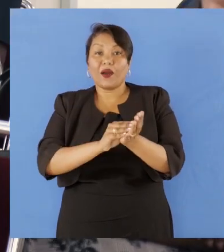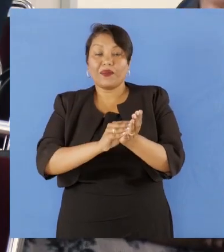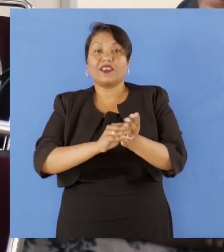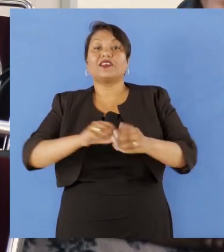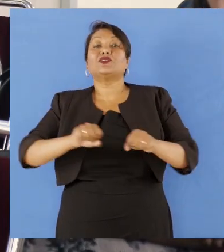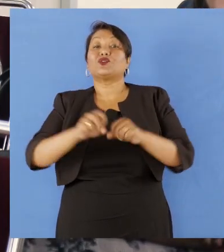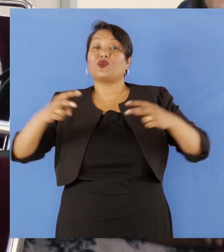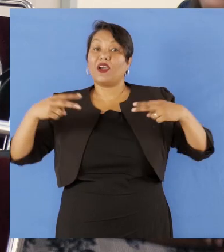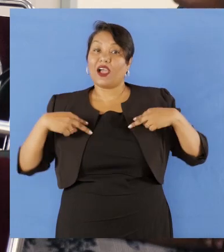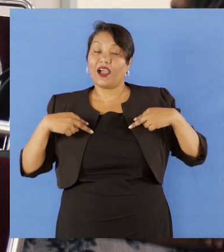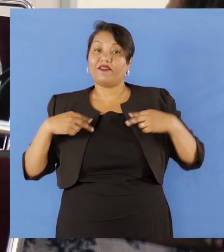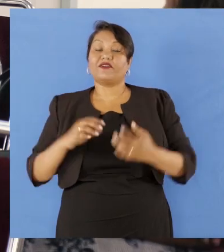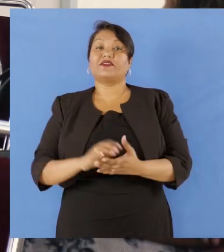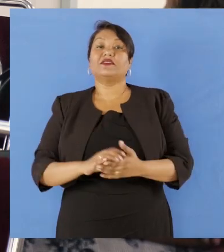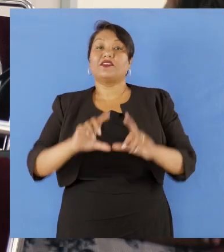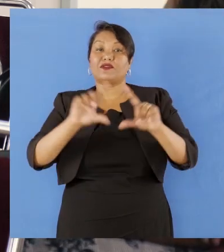on pension.